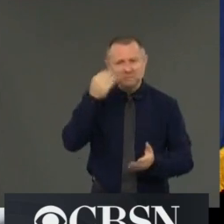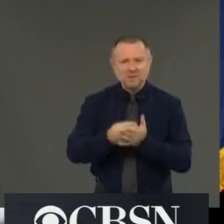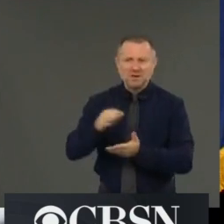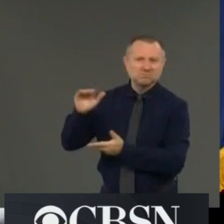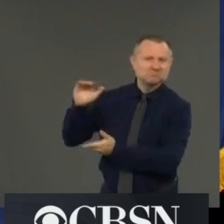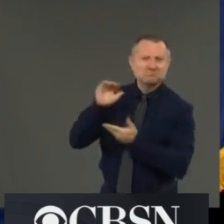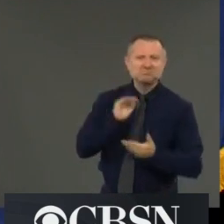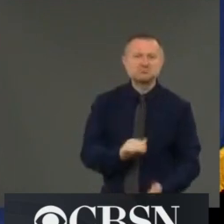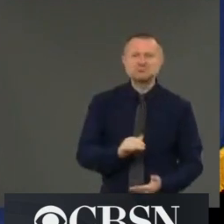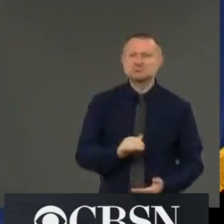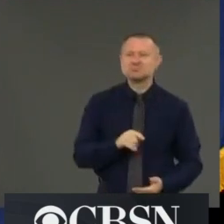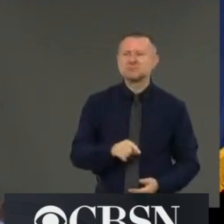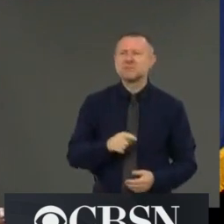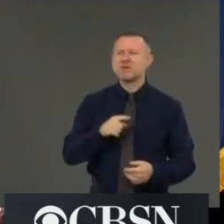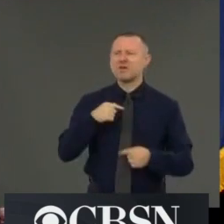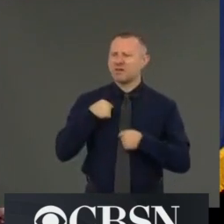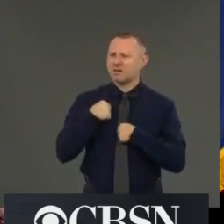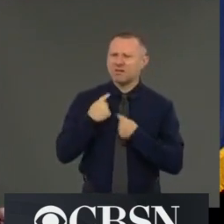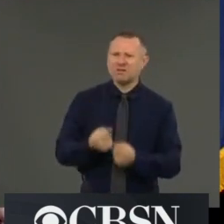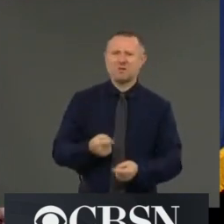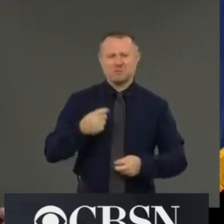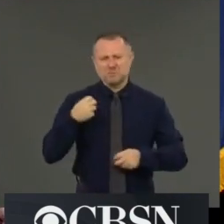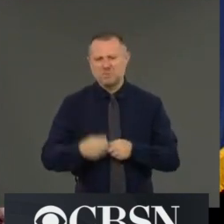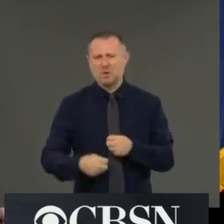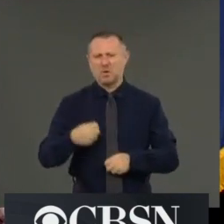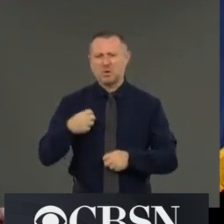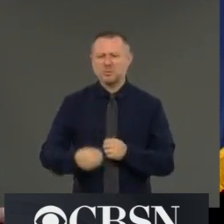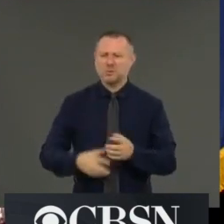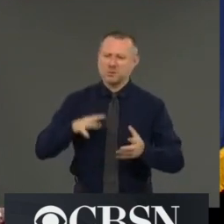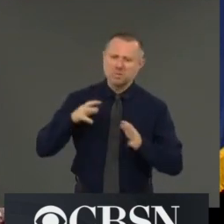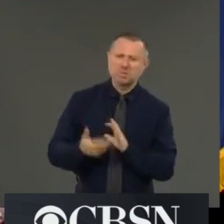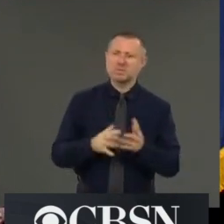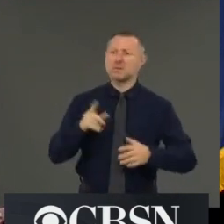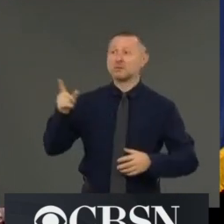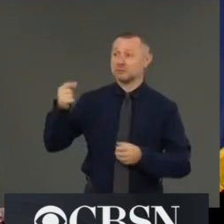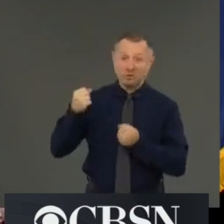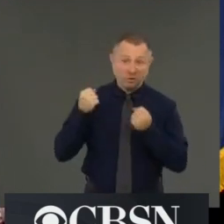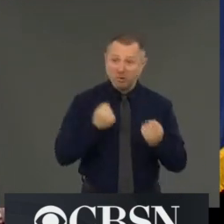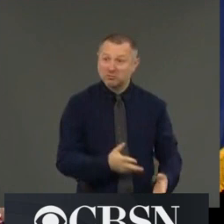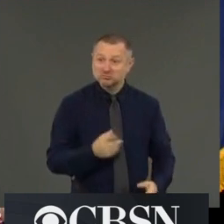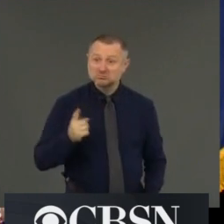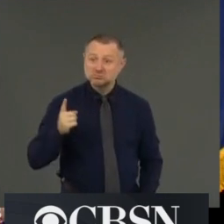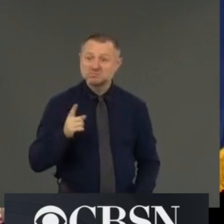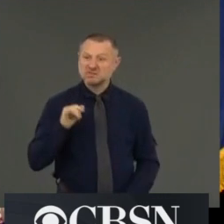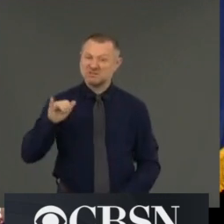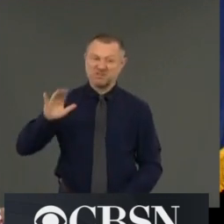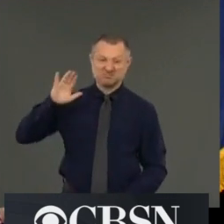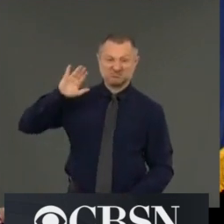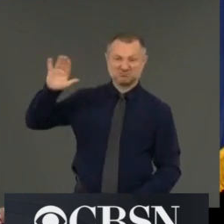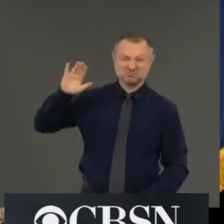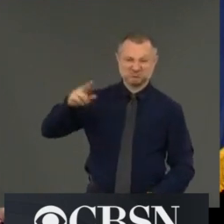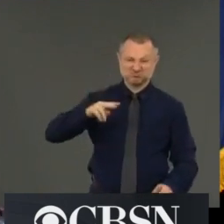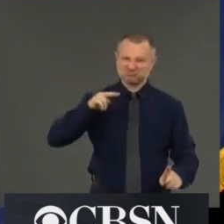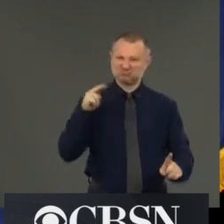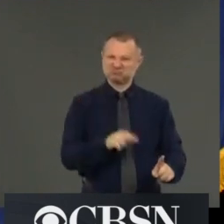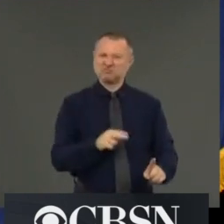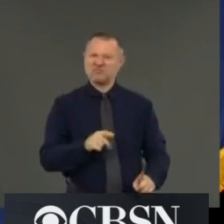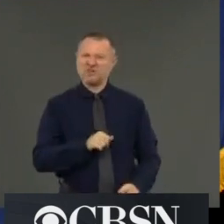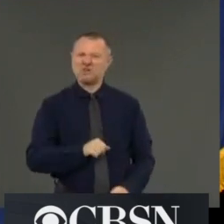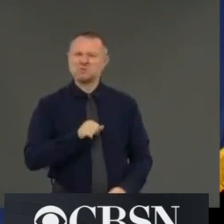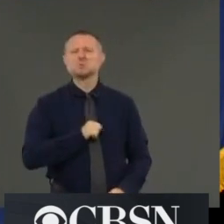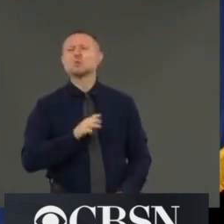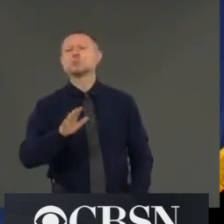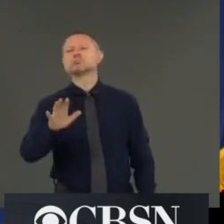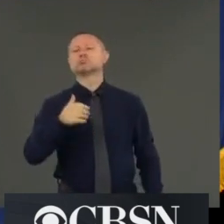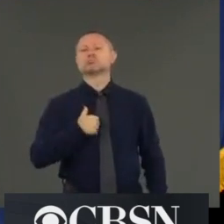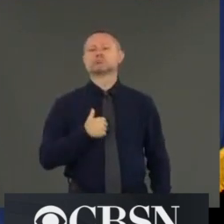the damage that you caused? That's going to be their position? It's reprehensible.